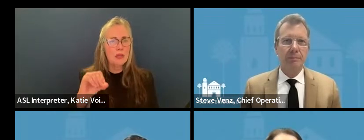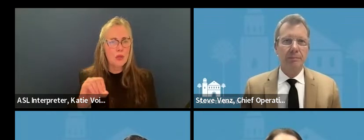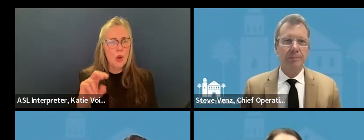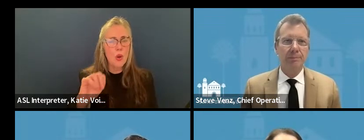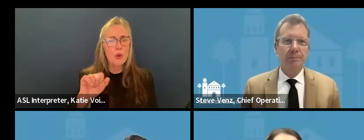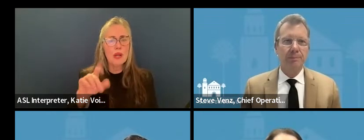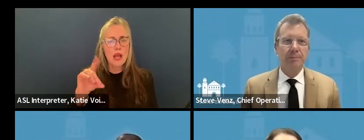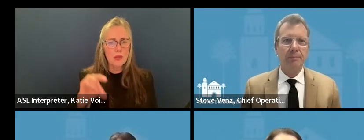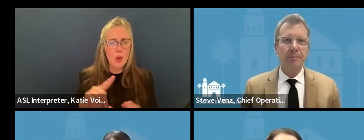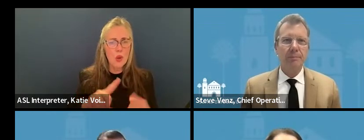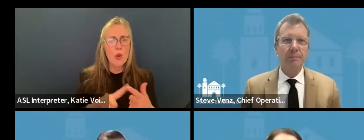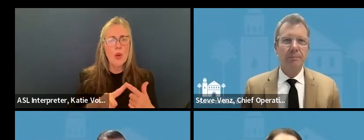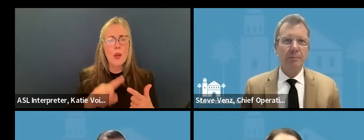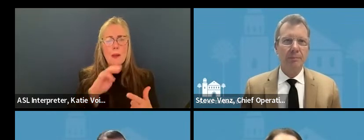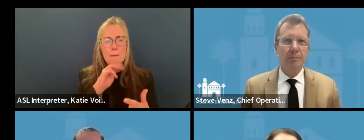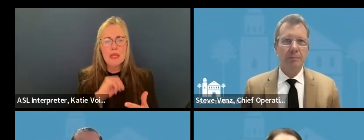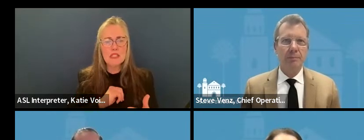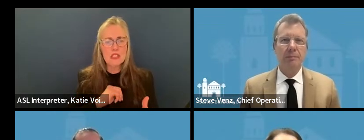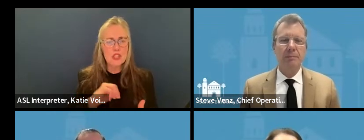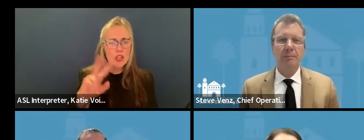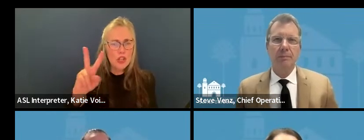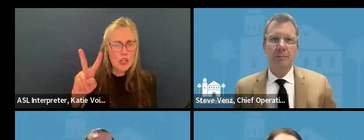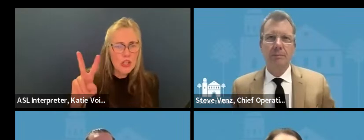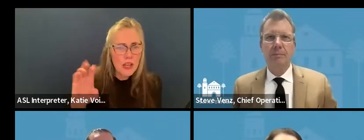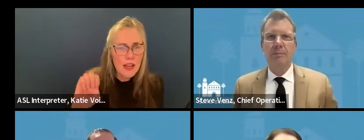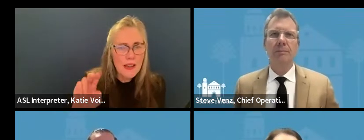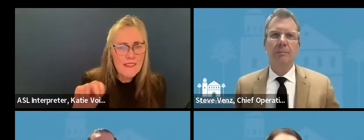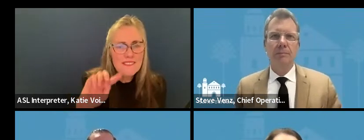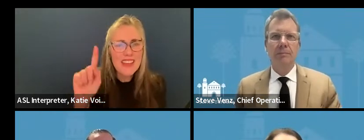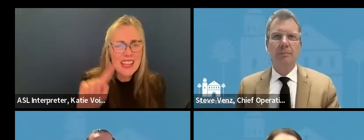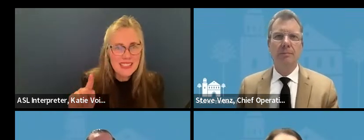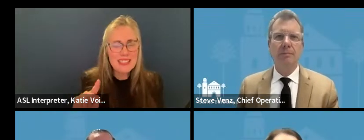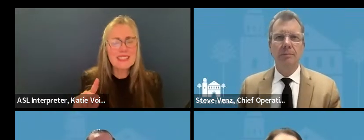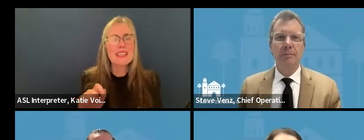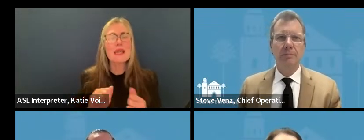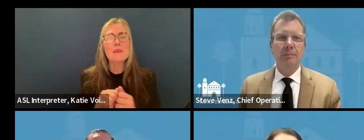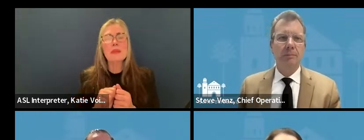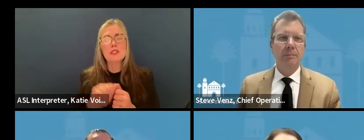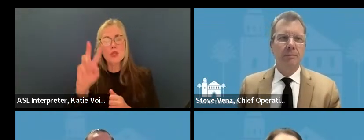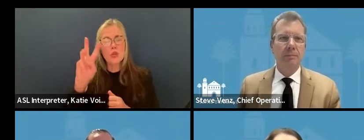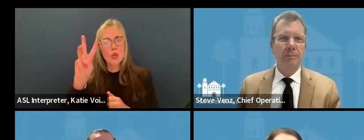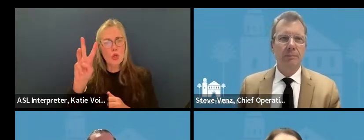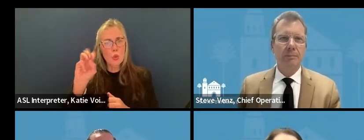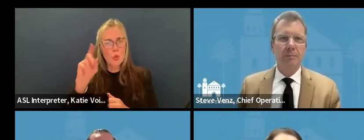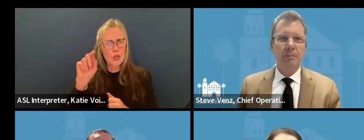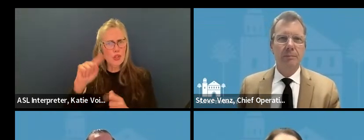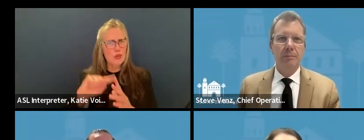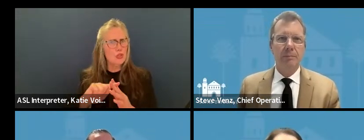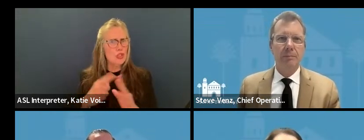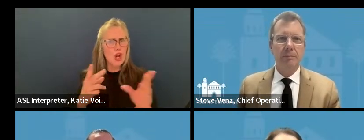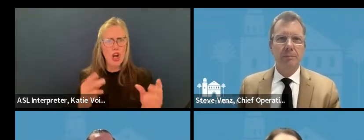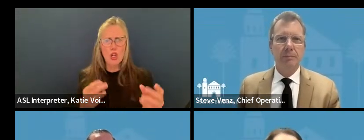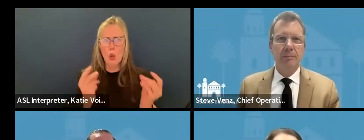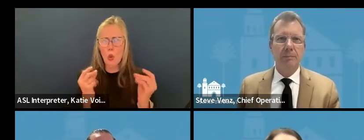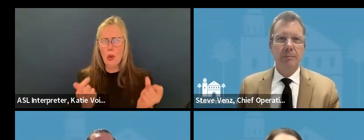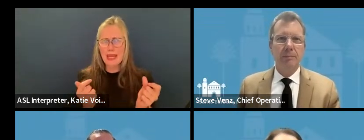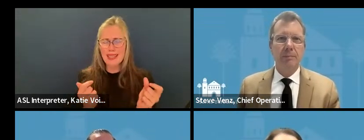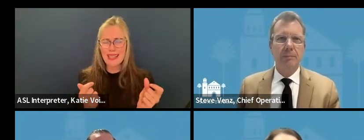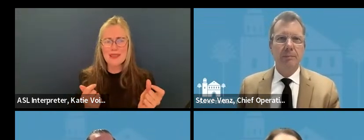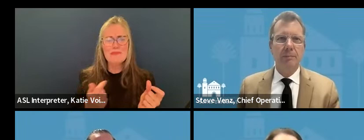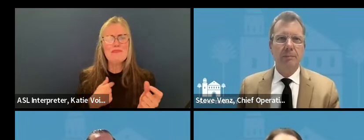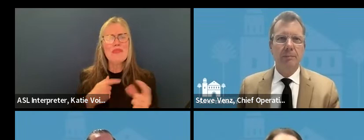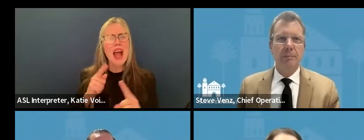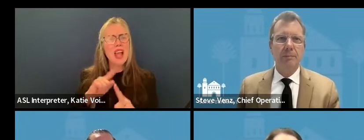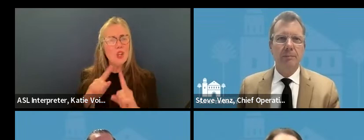everyone else who was part of getting this started so quickly. I communicated with Mr. Woodard and